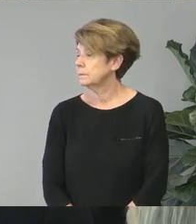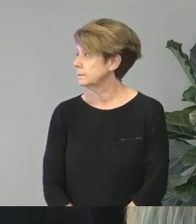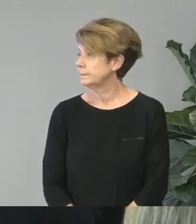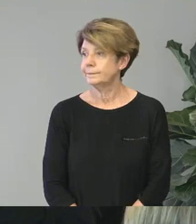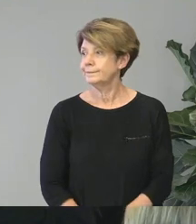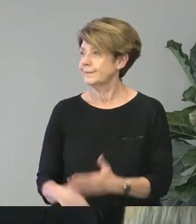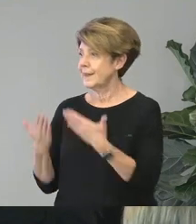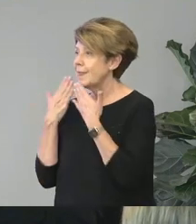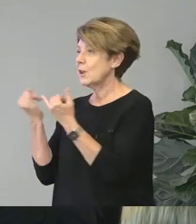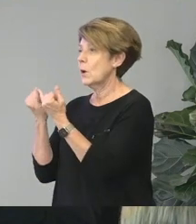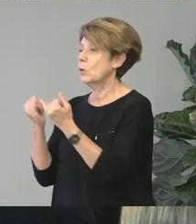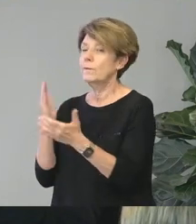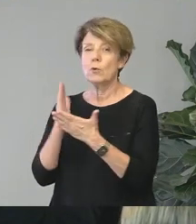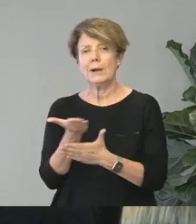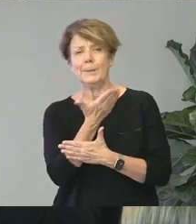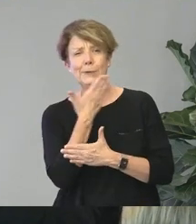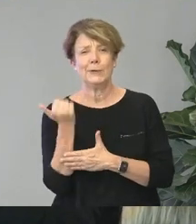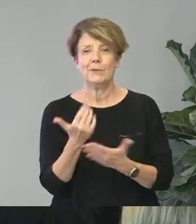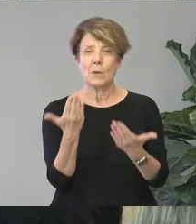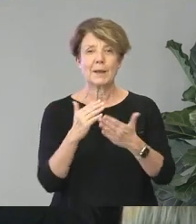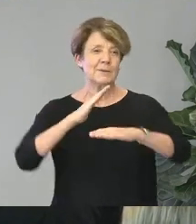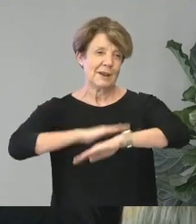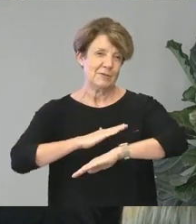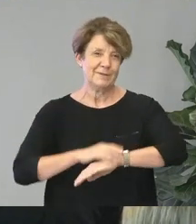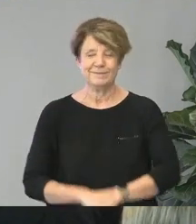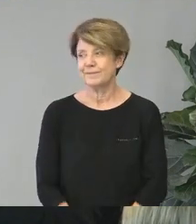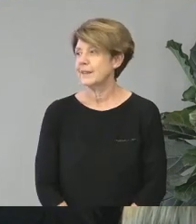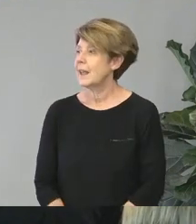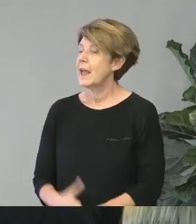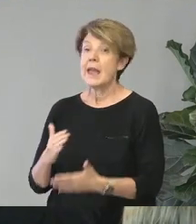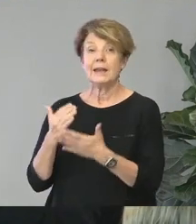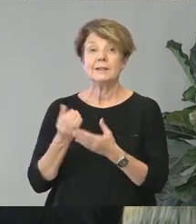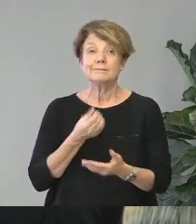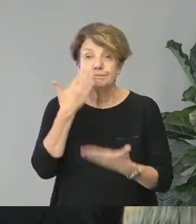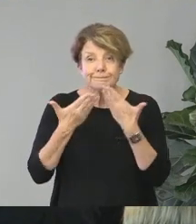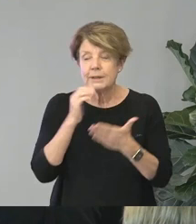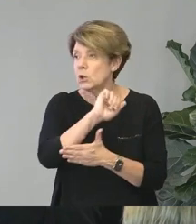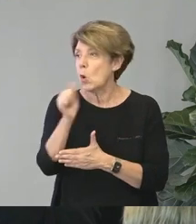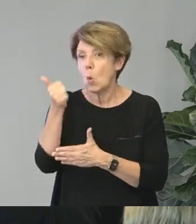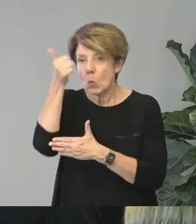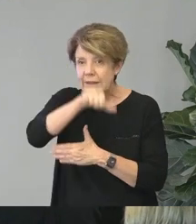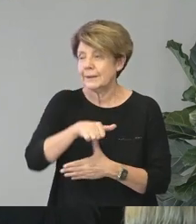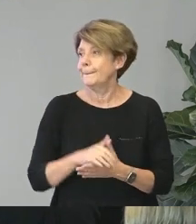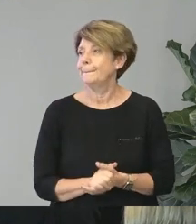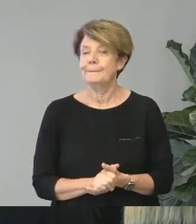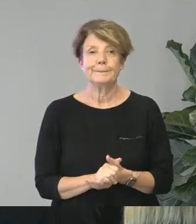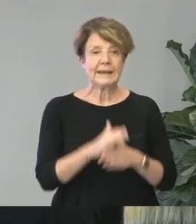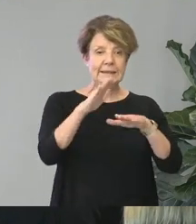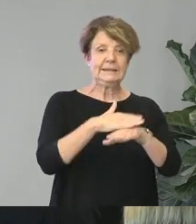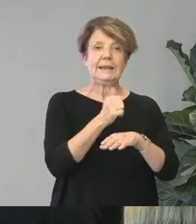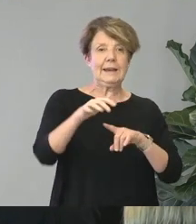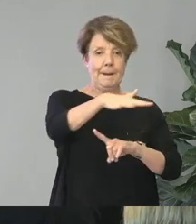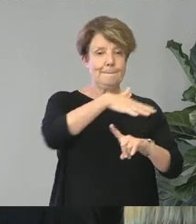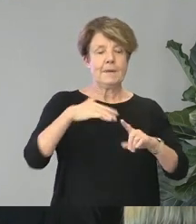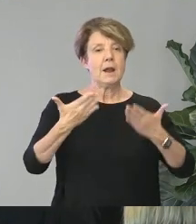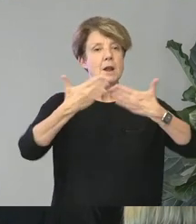Thank you, Uncle, for that beautiful welcome to country and for sharing your wisdom with us all and setting the scene for a night which